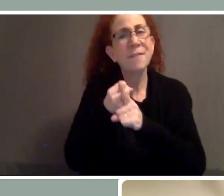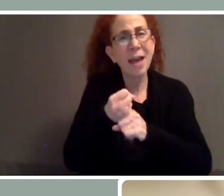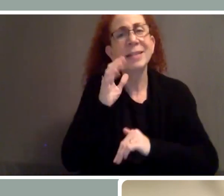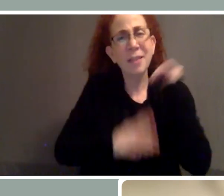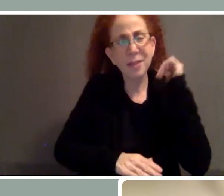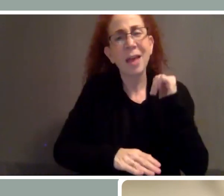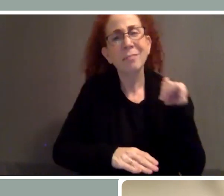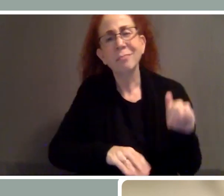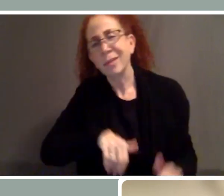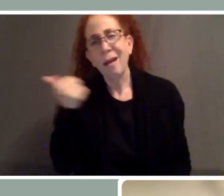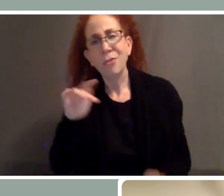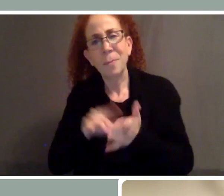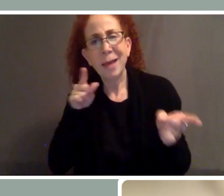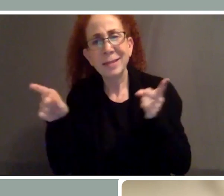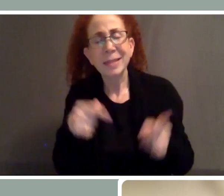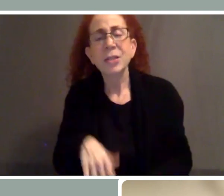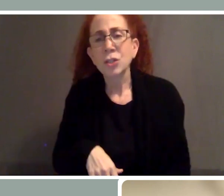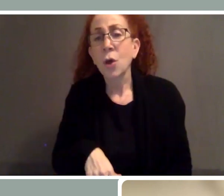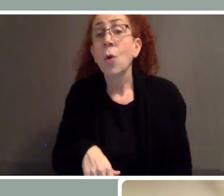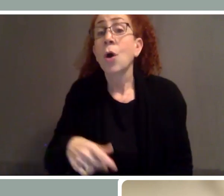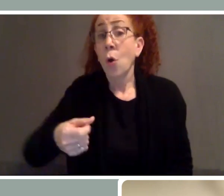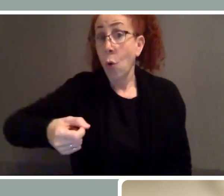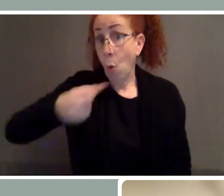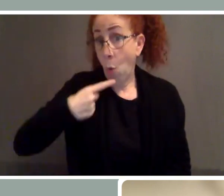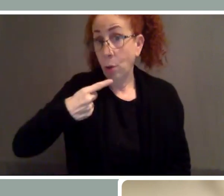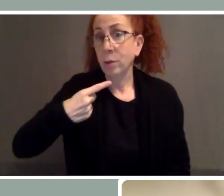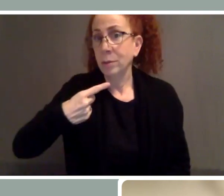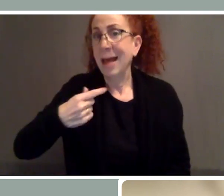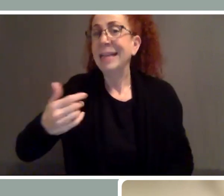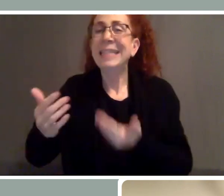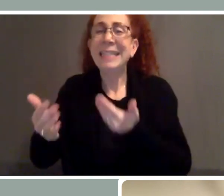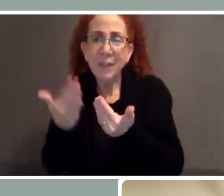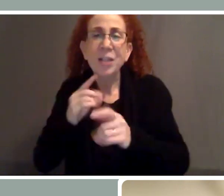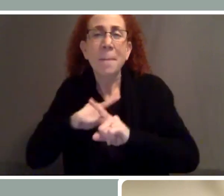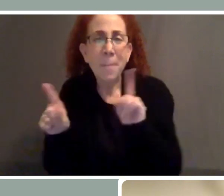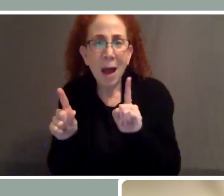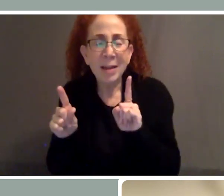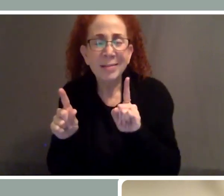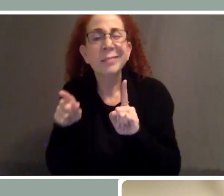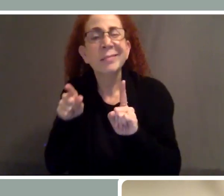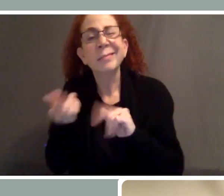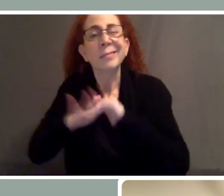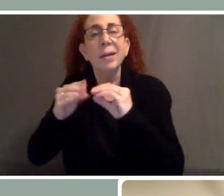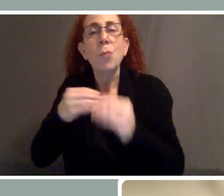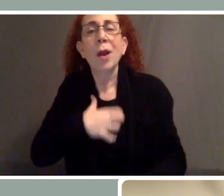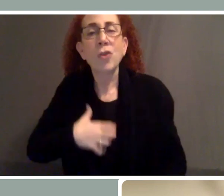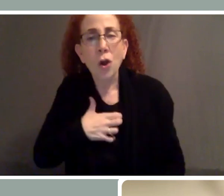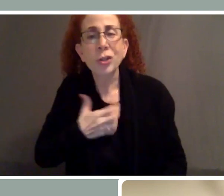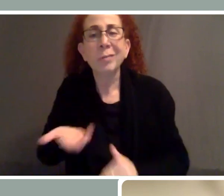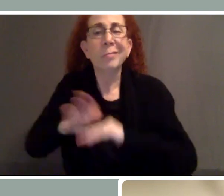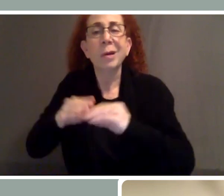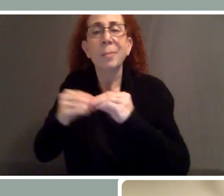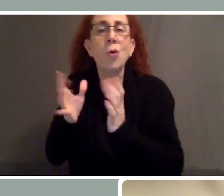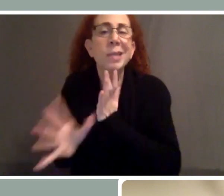fulvestrant. So they have the convenience of oral administration, but some people have a little nausea with it. Some people have some diarrhea. So there are